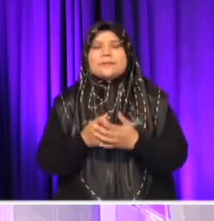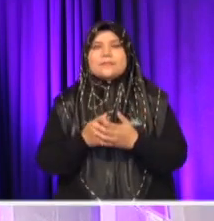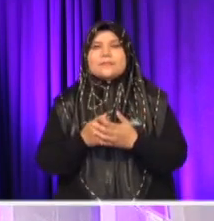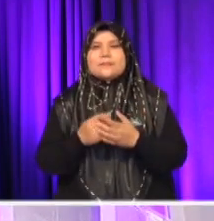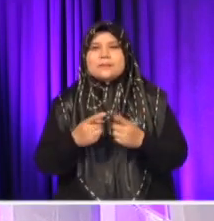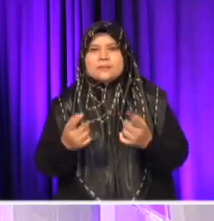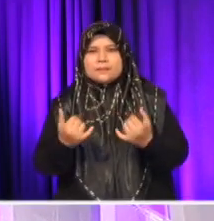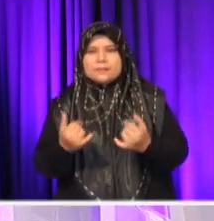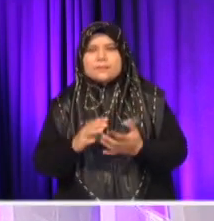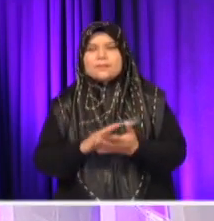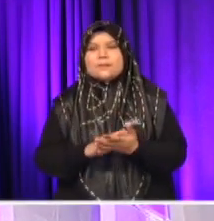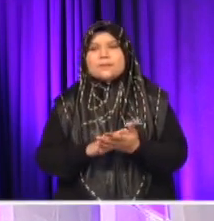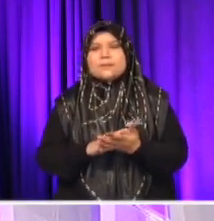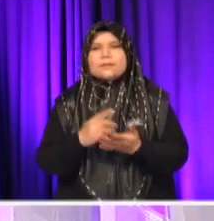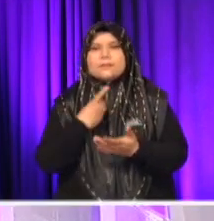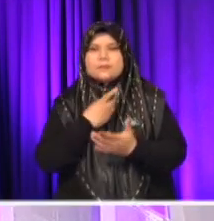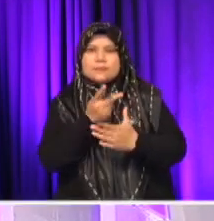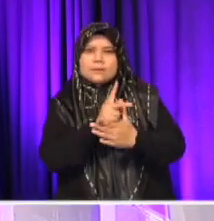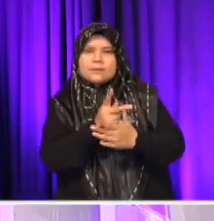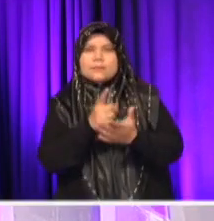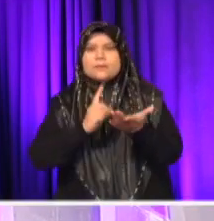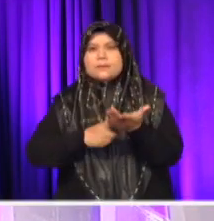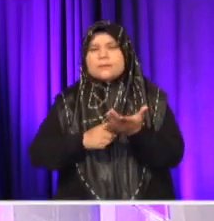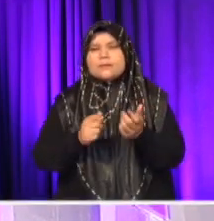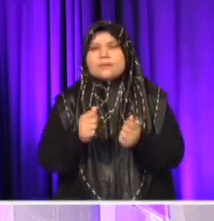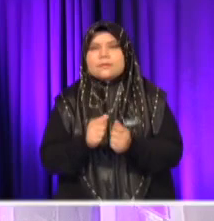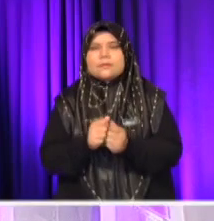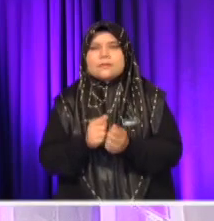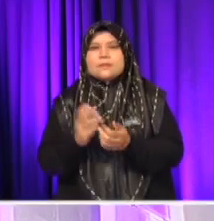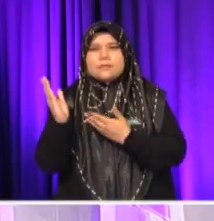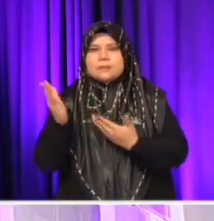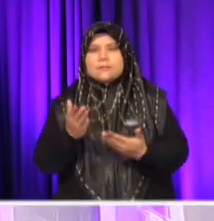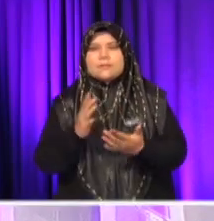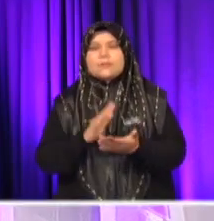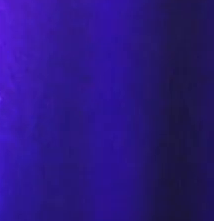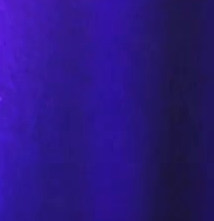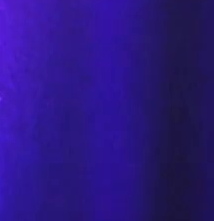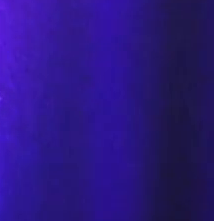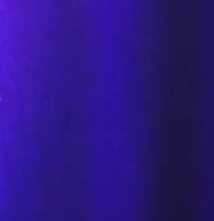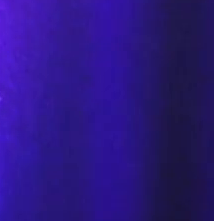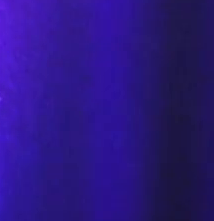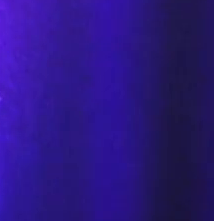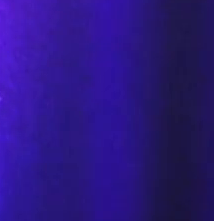with today's sharing or discussion, I would like to also welcome Miss